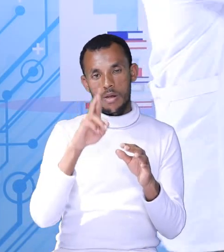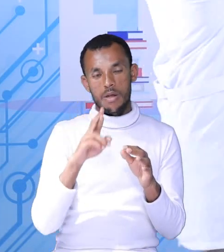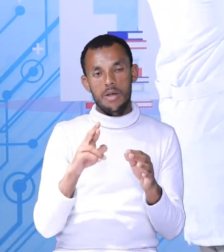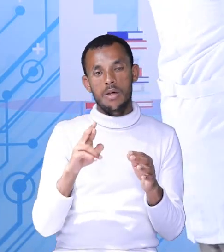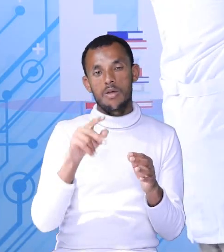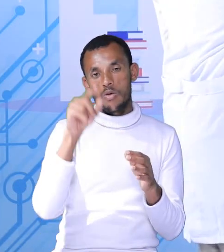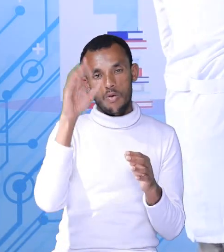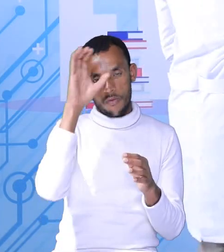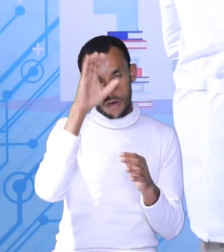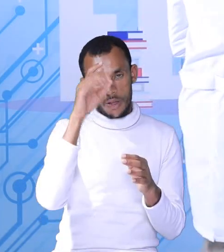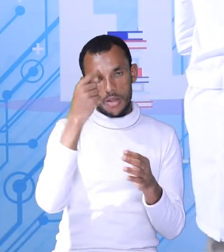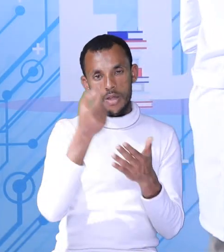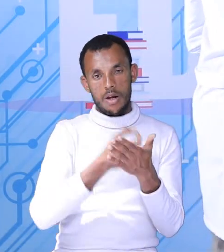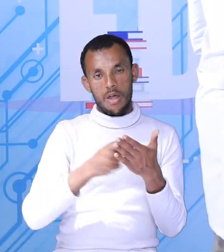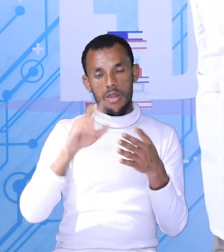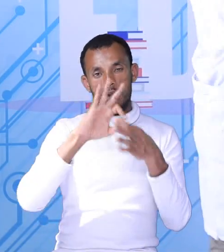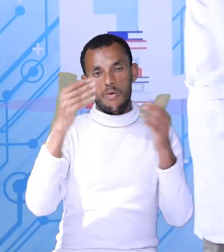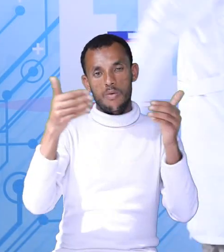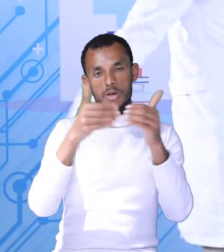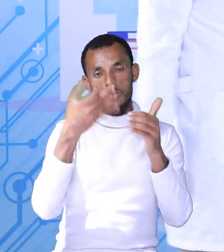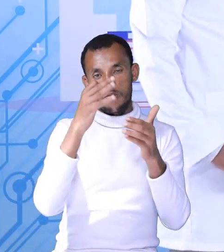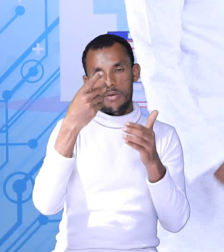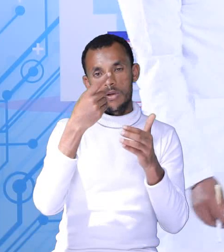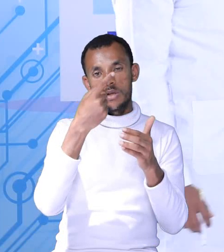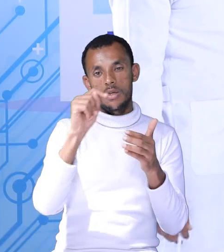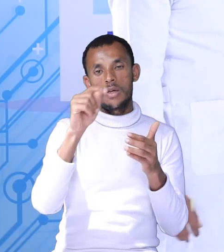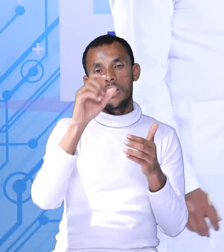to find or write the equation of the sphere.